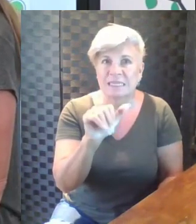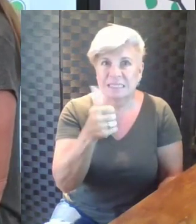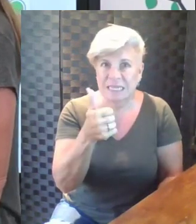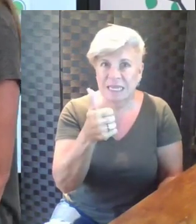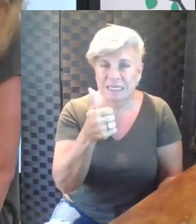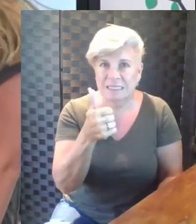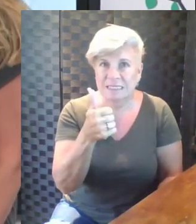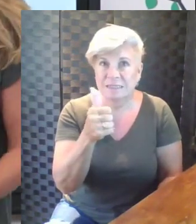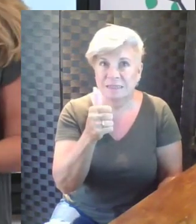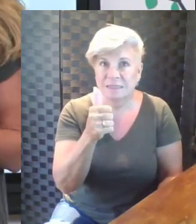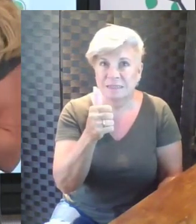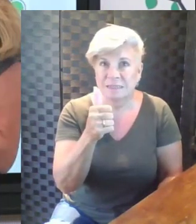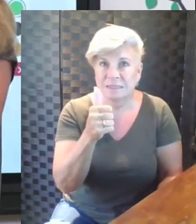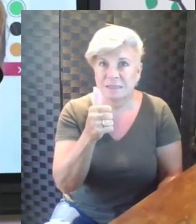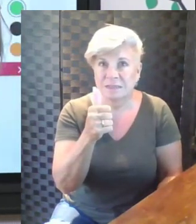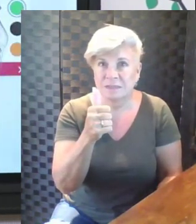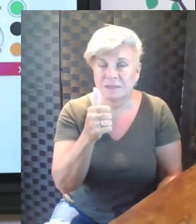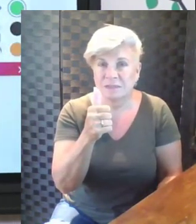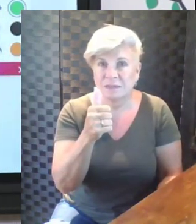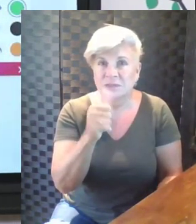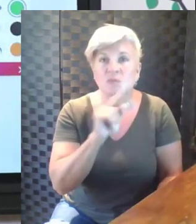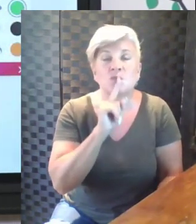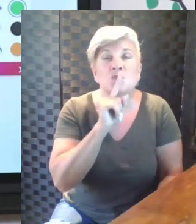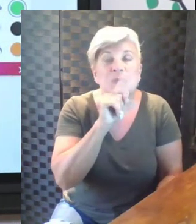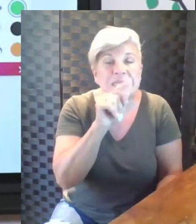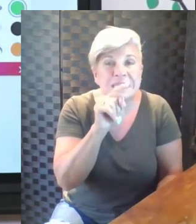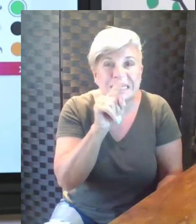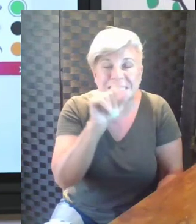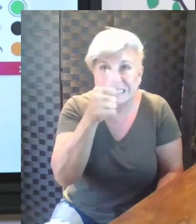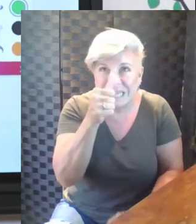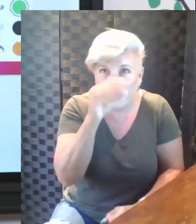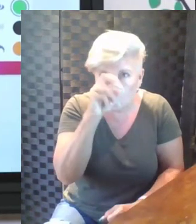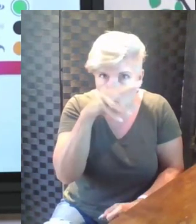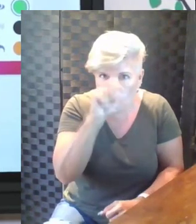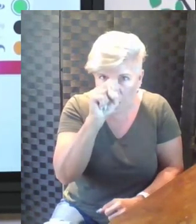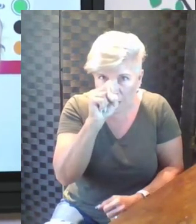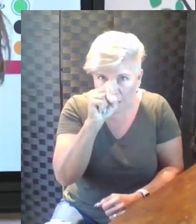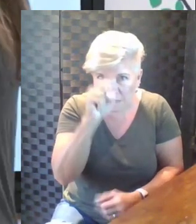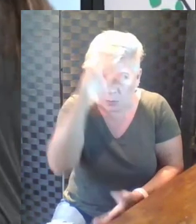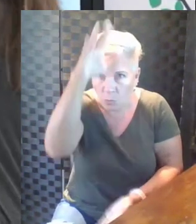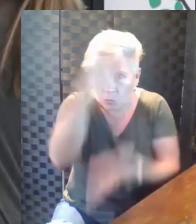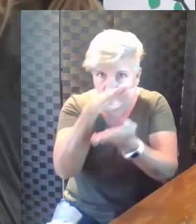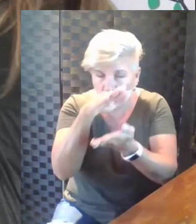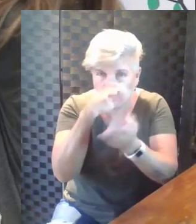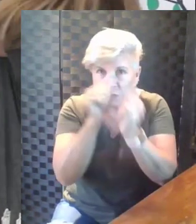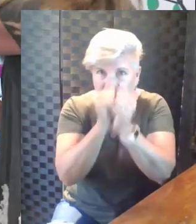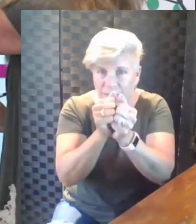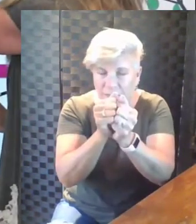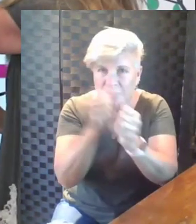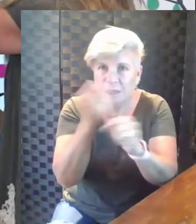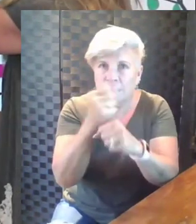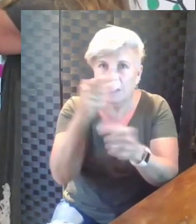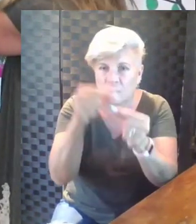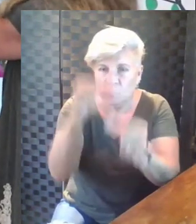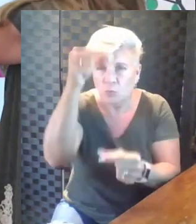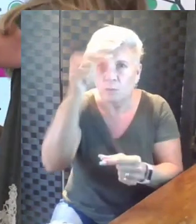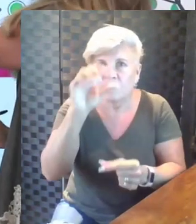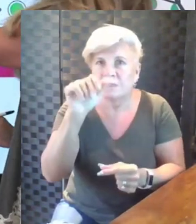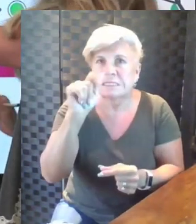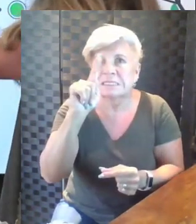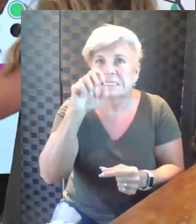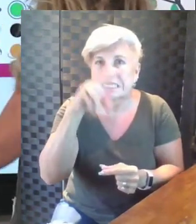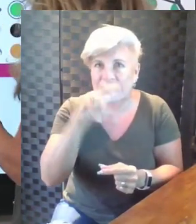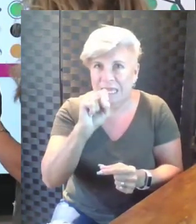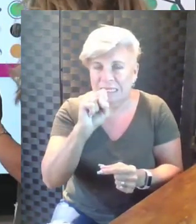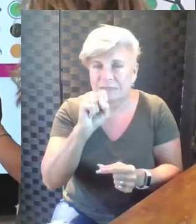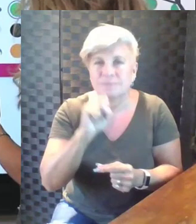9, 10. So there's really 10 little ones that we stack together to make one group. So that's what this one means.